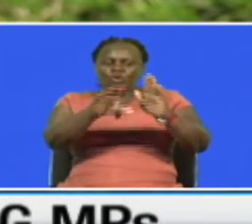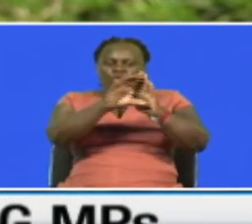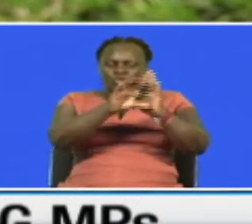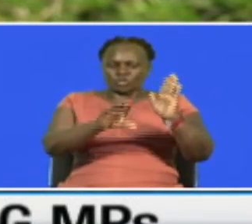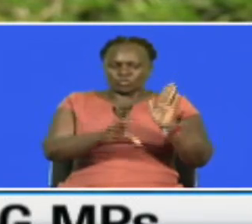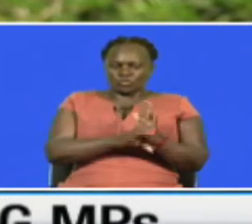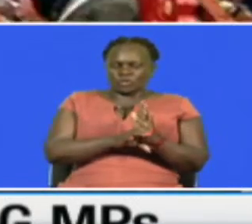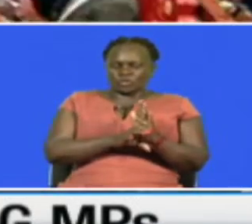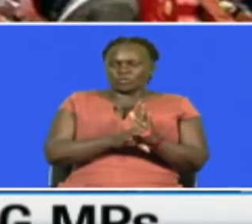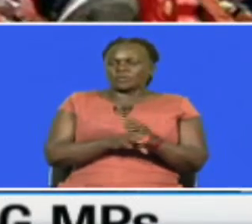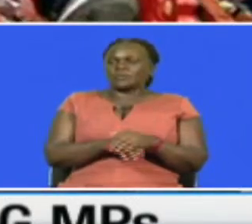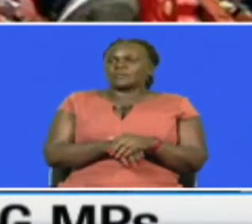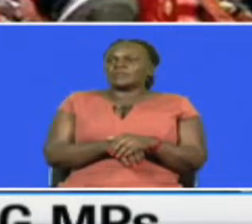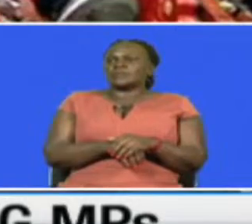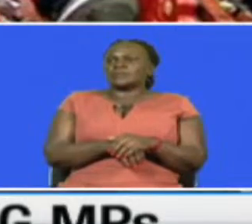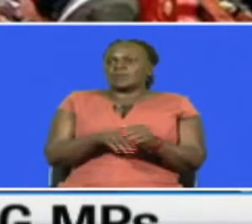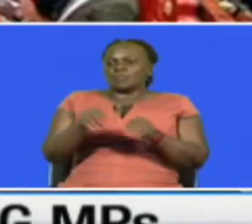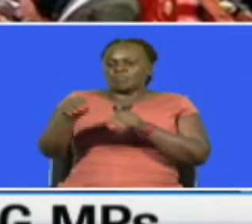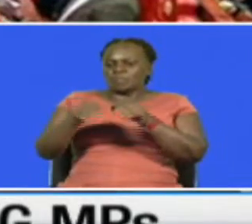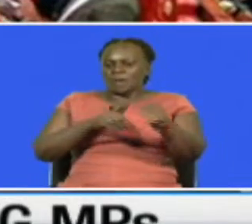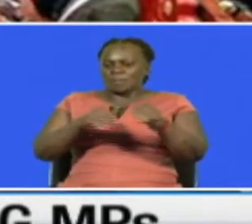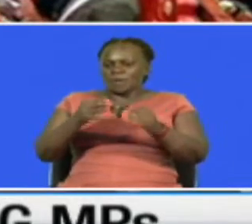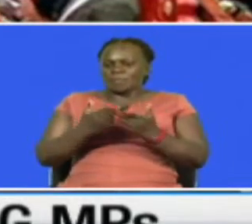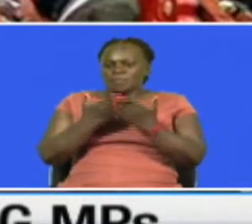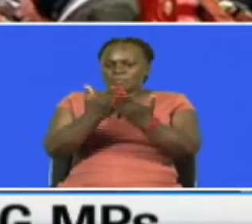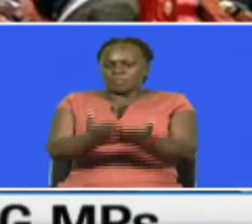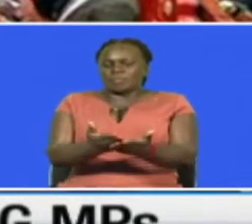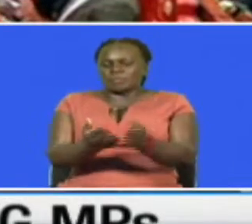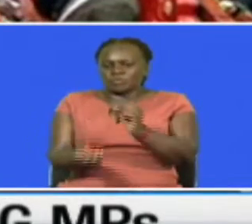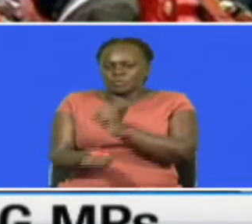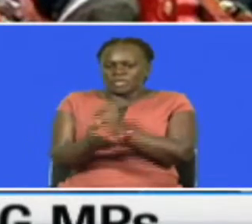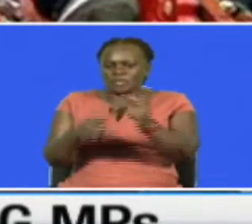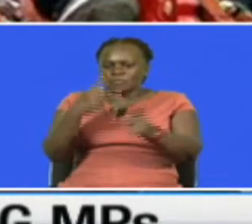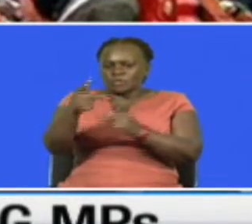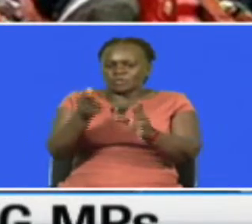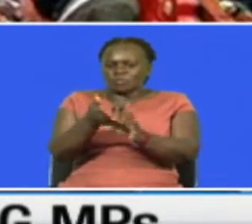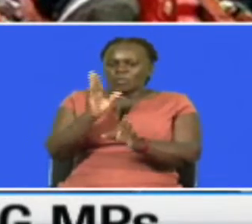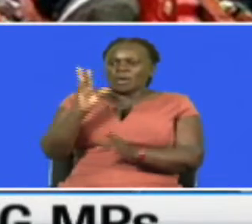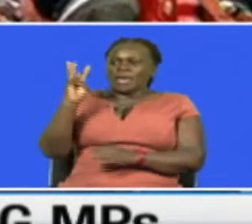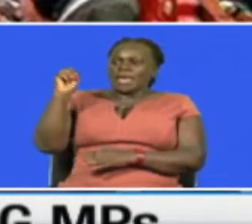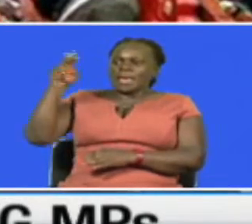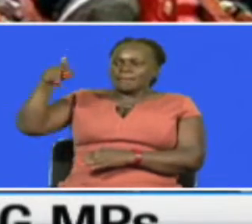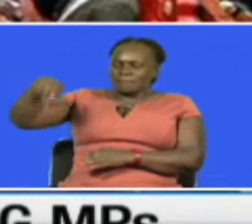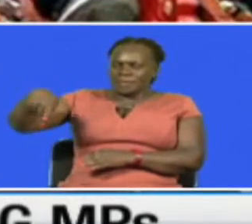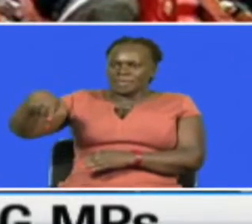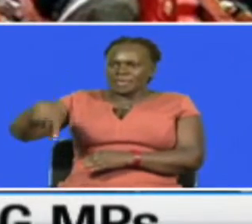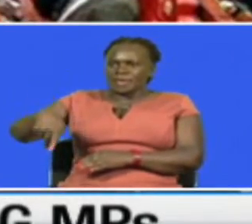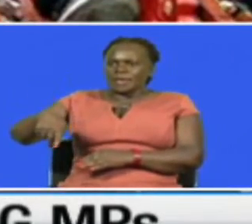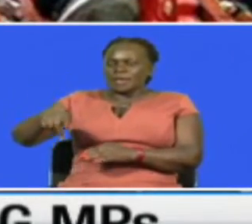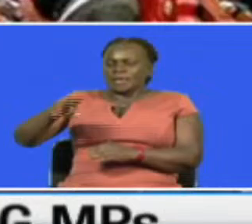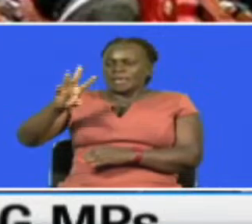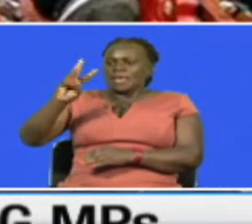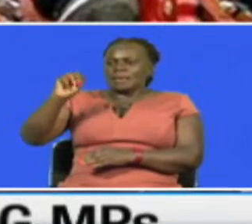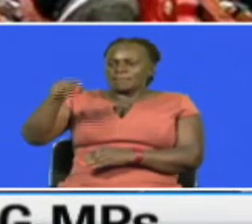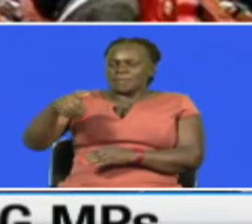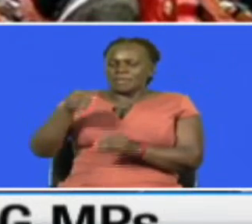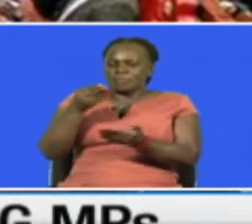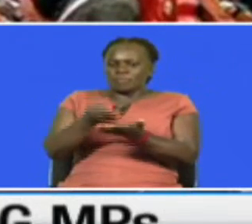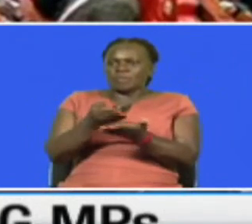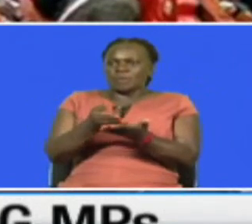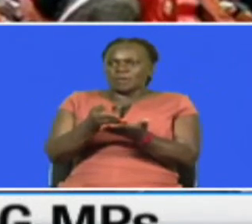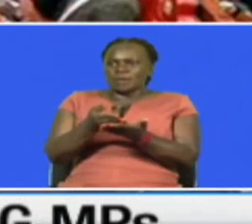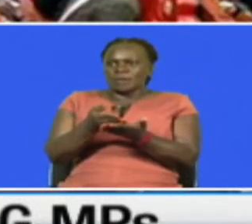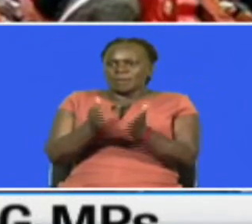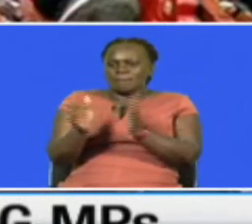particular constitutional finding. In drafting the provisions to guide the process of recalling a member of Parliament, legislators put in place